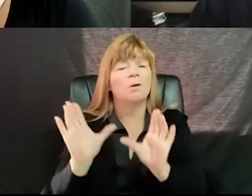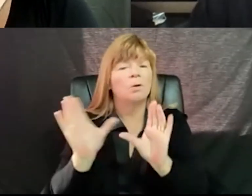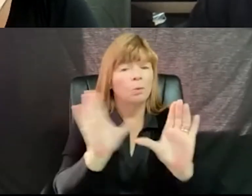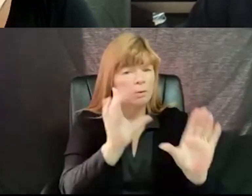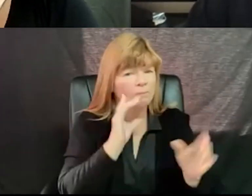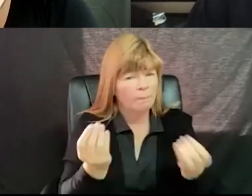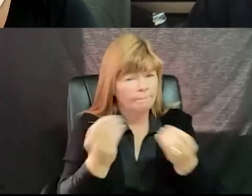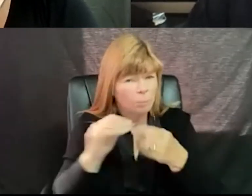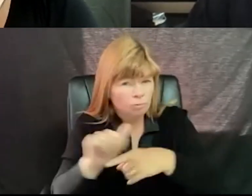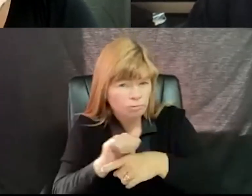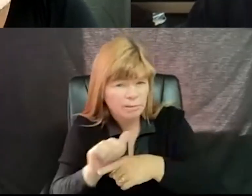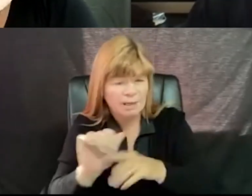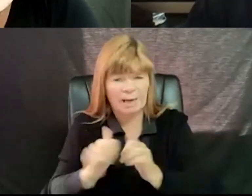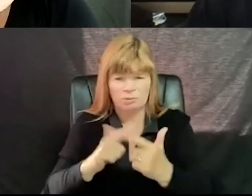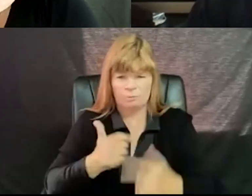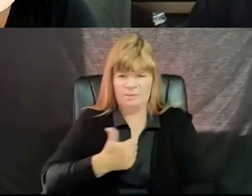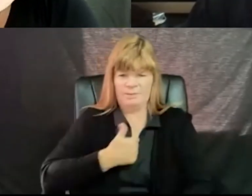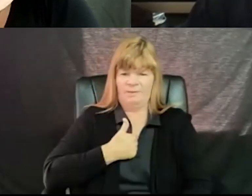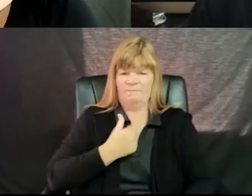on how to do self-advocacy.